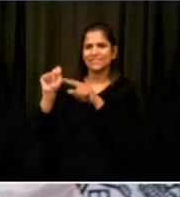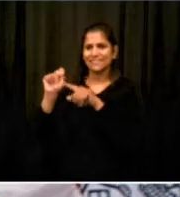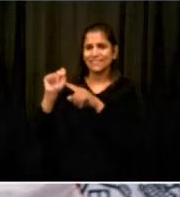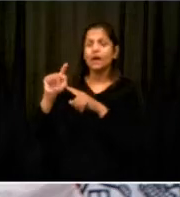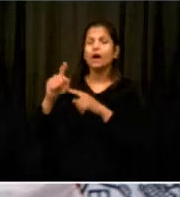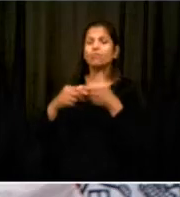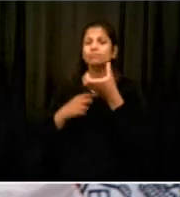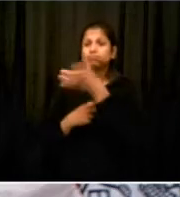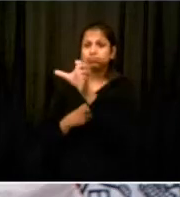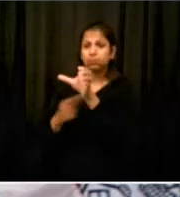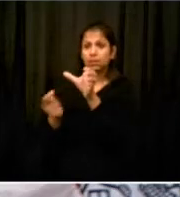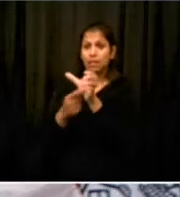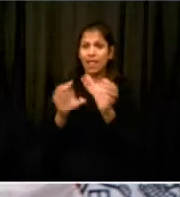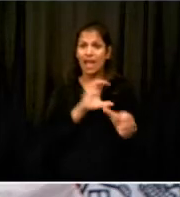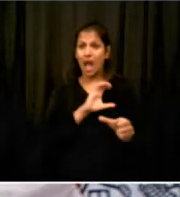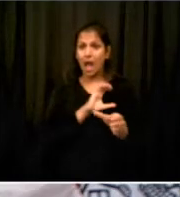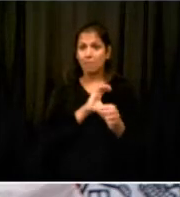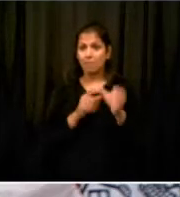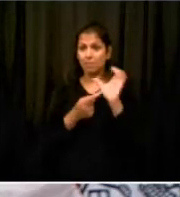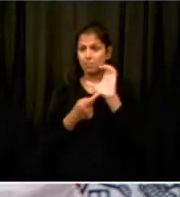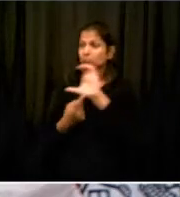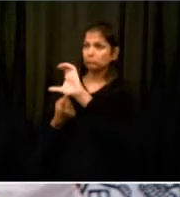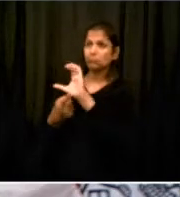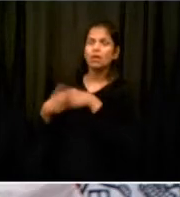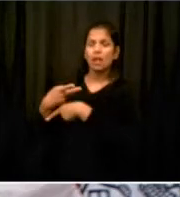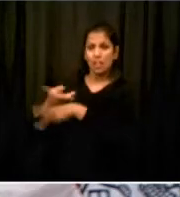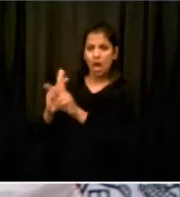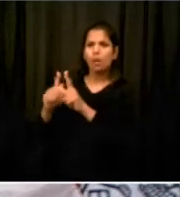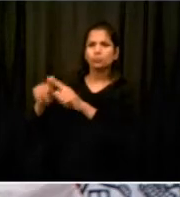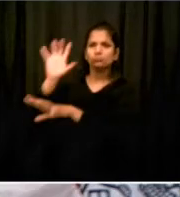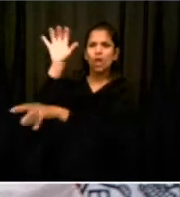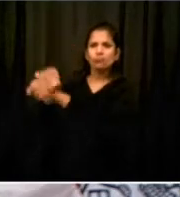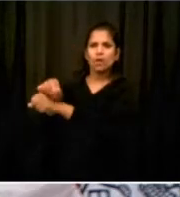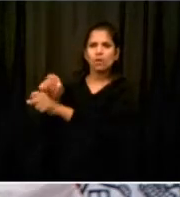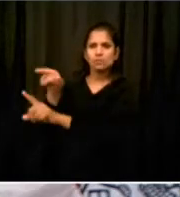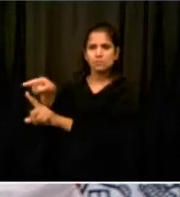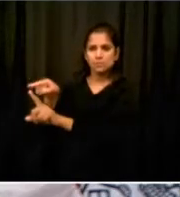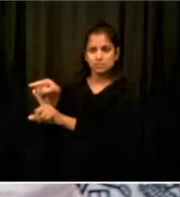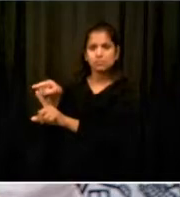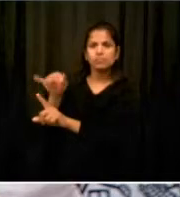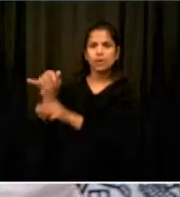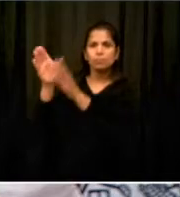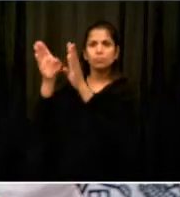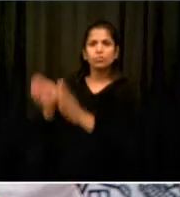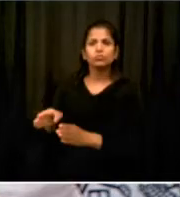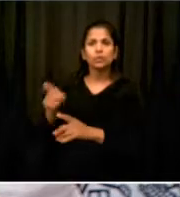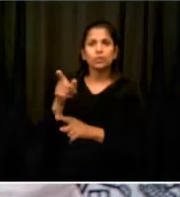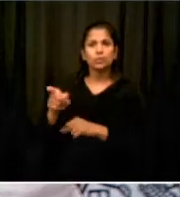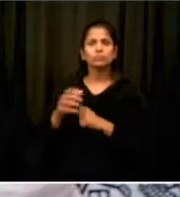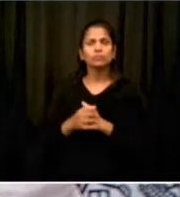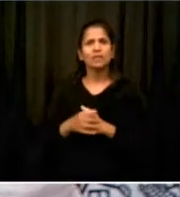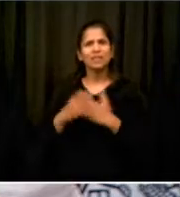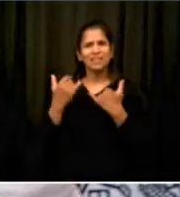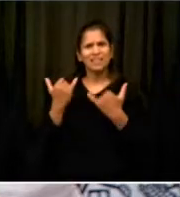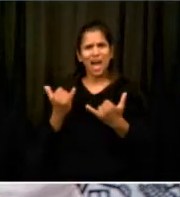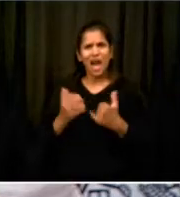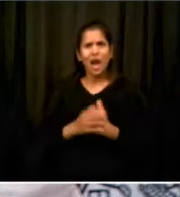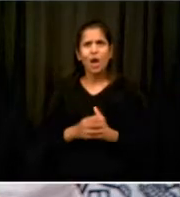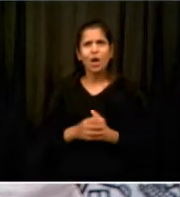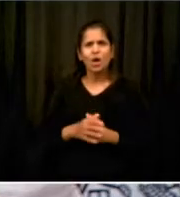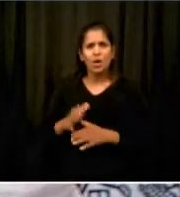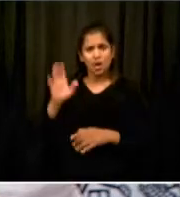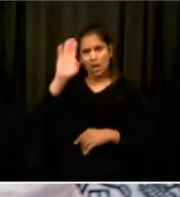understand we're in a particular historical moment where there has to be sensitivity, where folks are understandably worried by what they see coming out of Washington